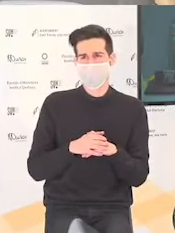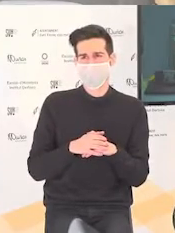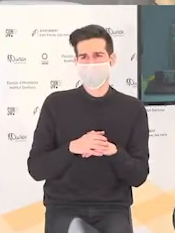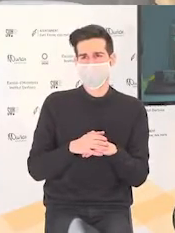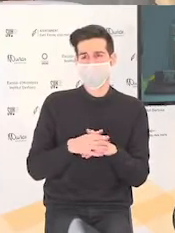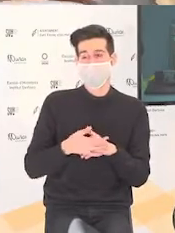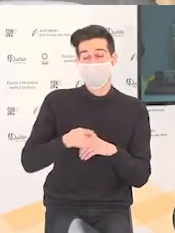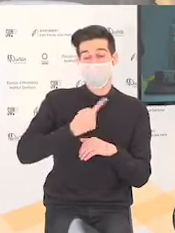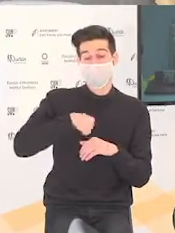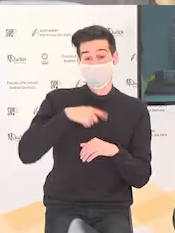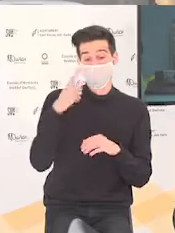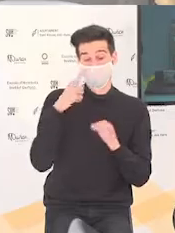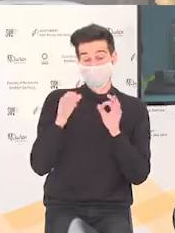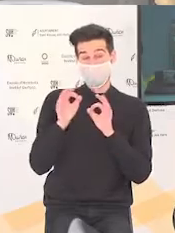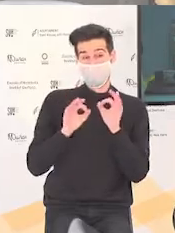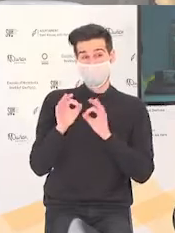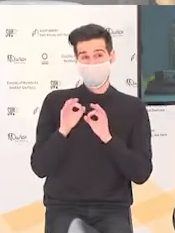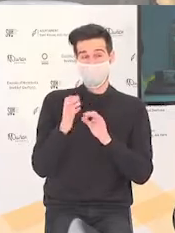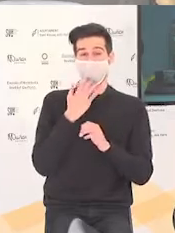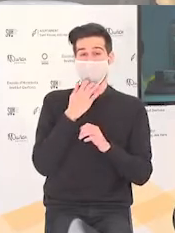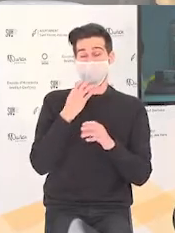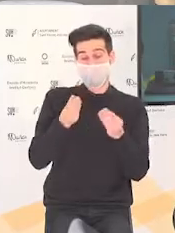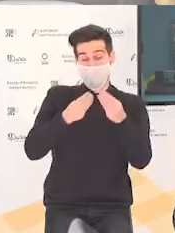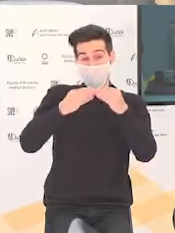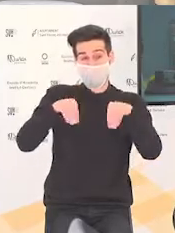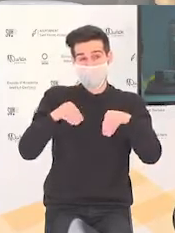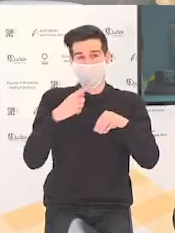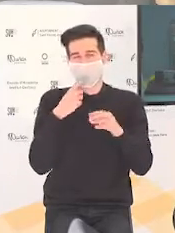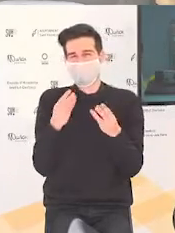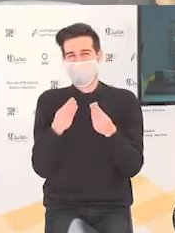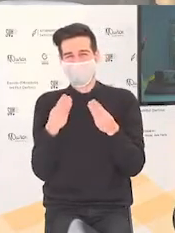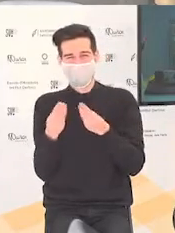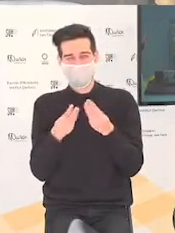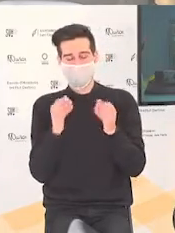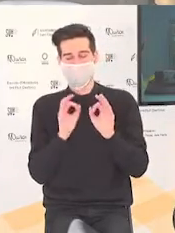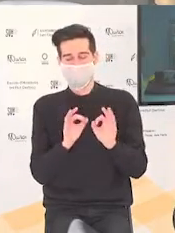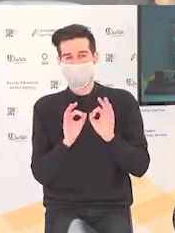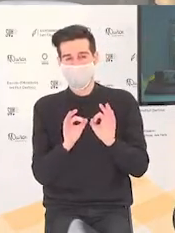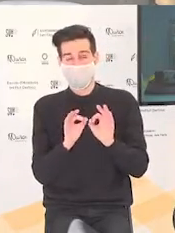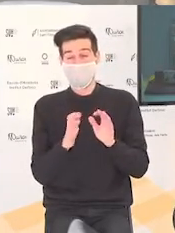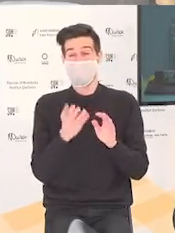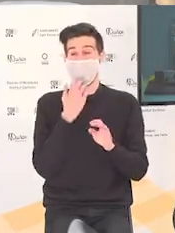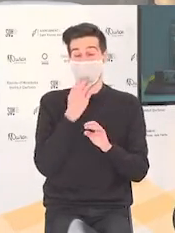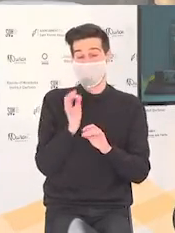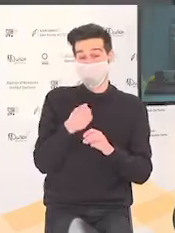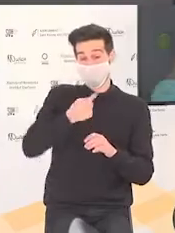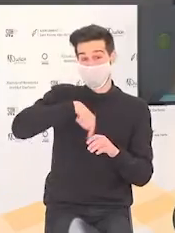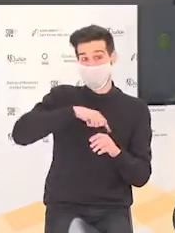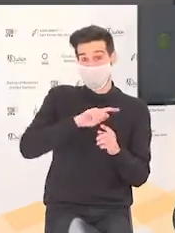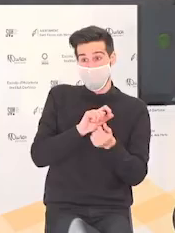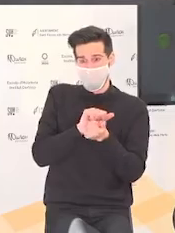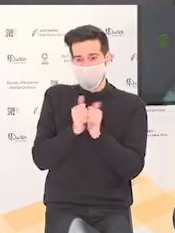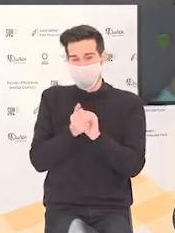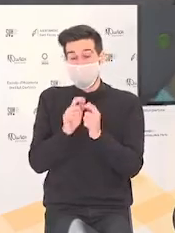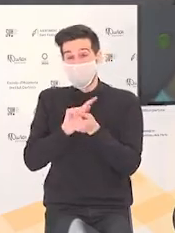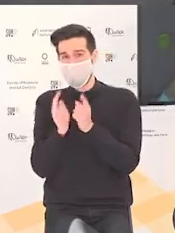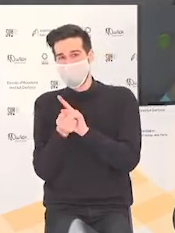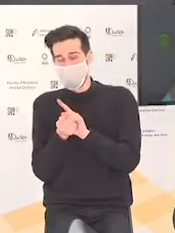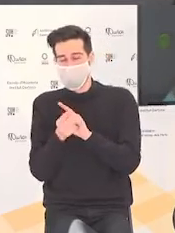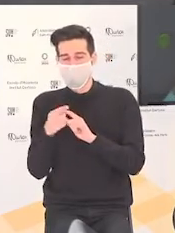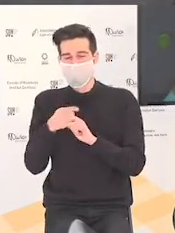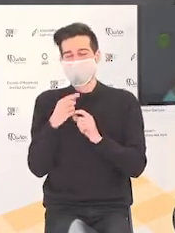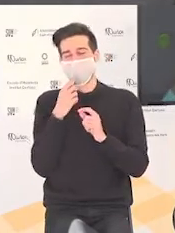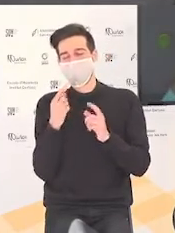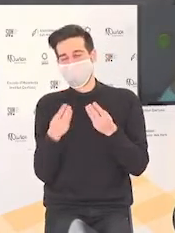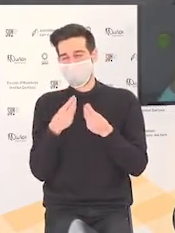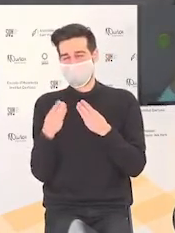damos cuenta de que, por ejemplo, el huevo le da un sabor concreto y si lo sustituimos por otra cosa, nos da un sabor que no es el que estábamos buscando.